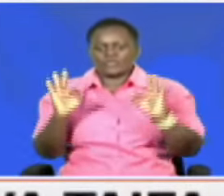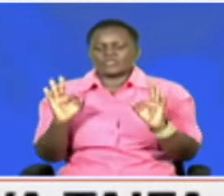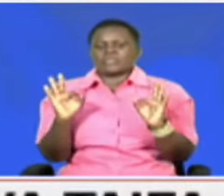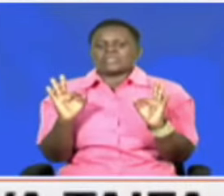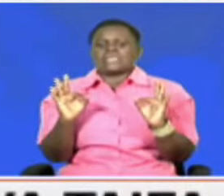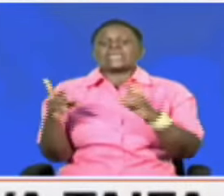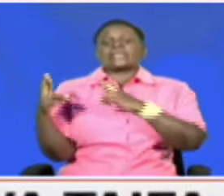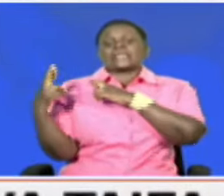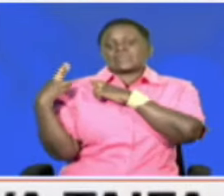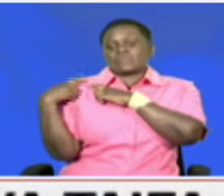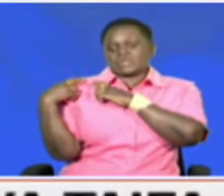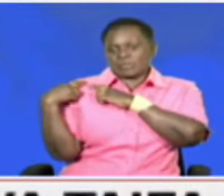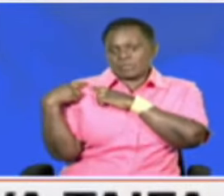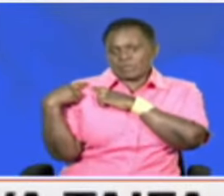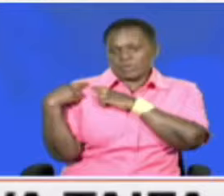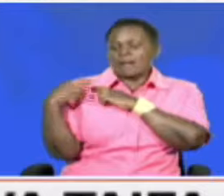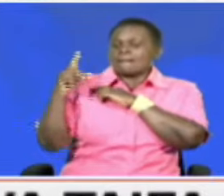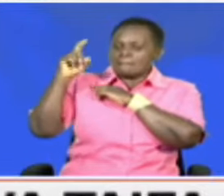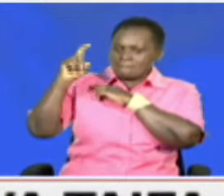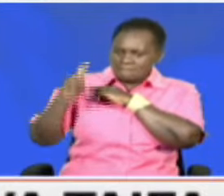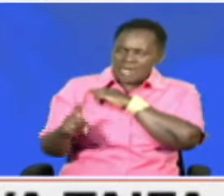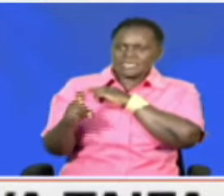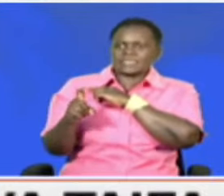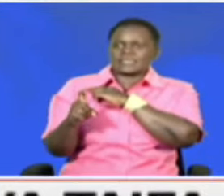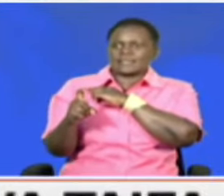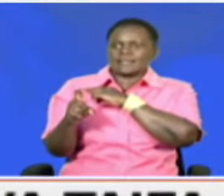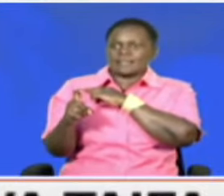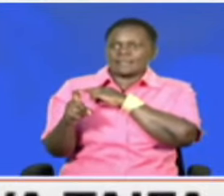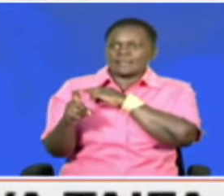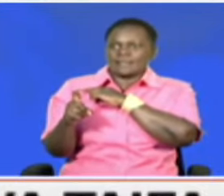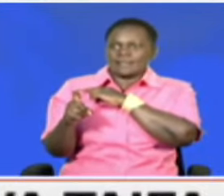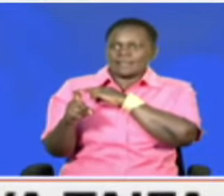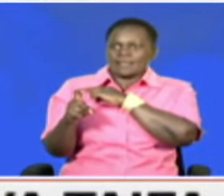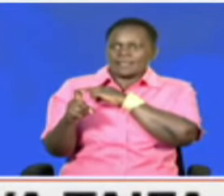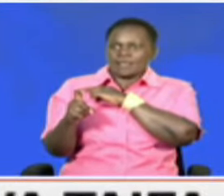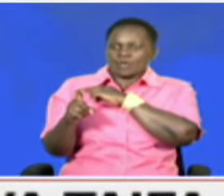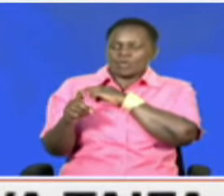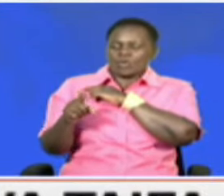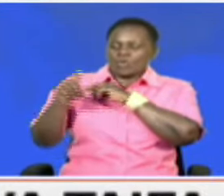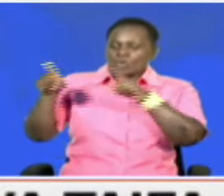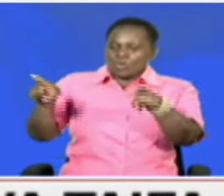are in charge, must also have their day